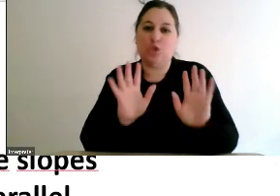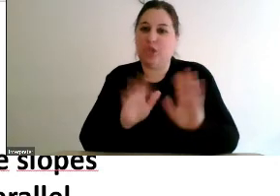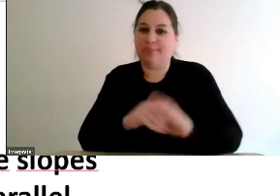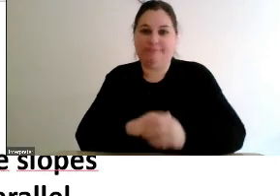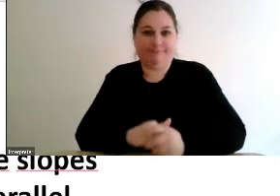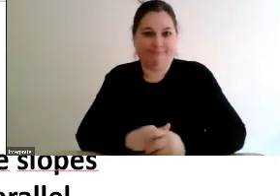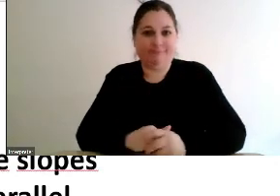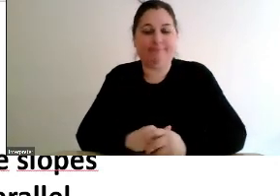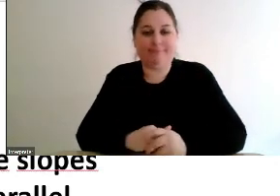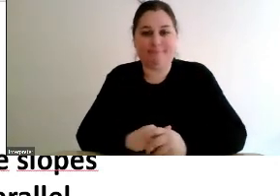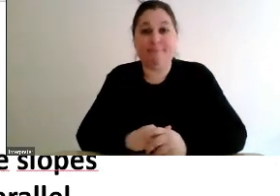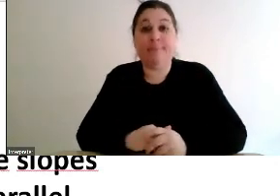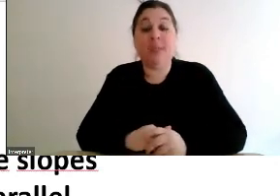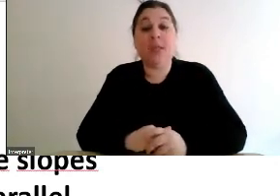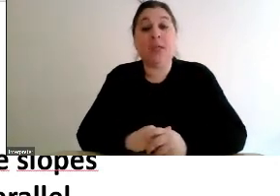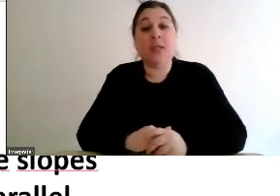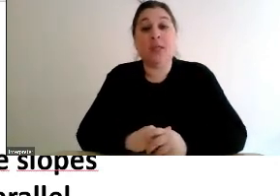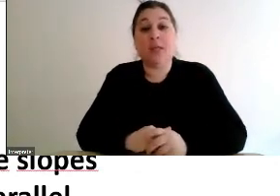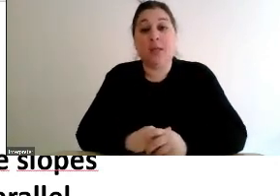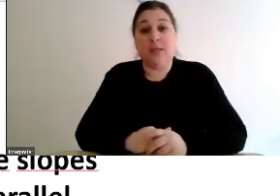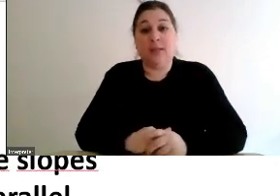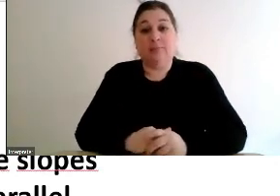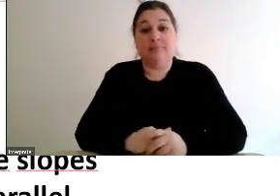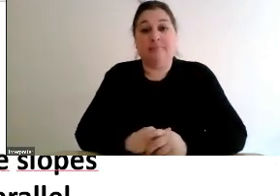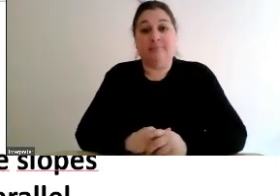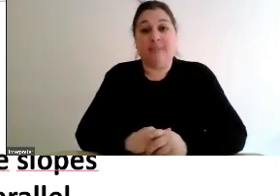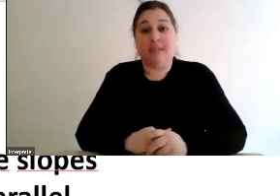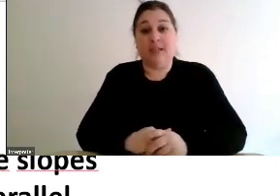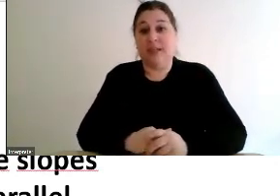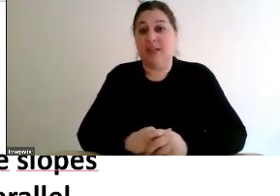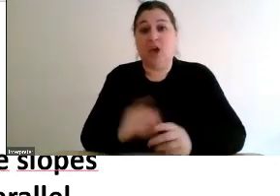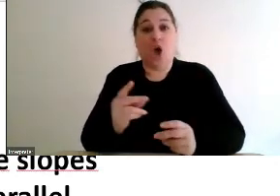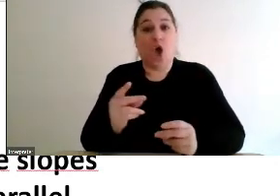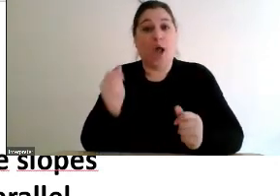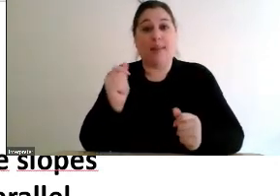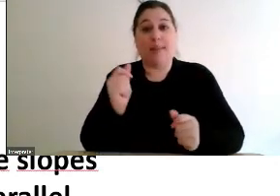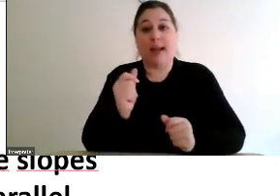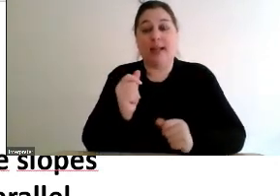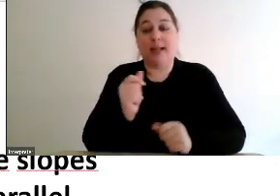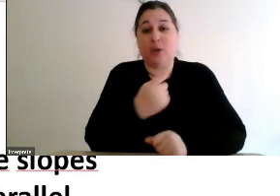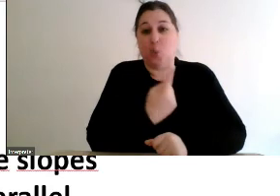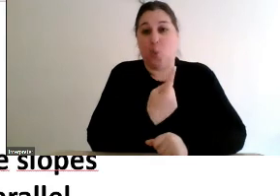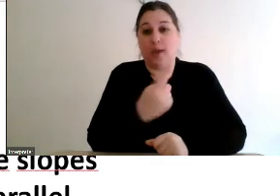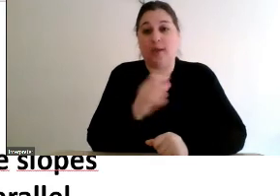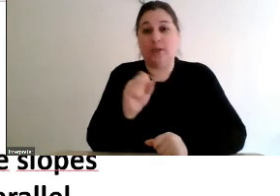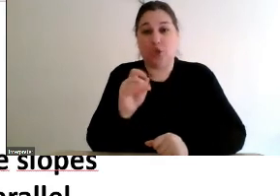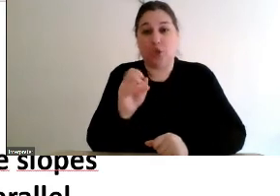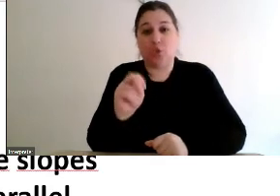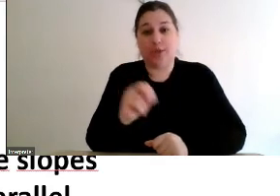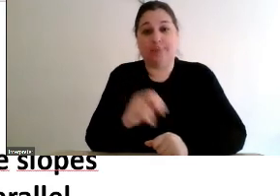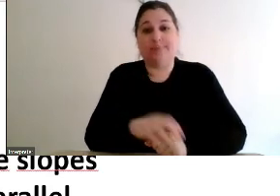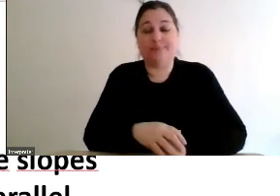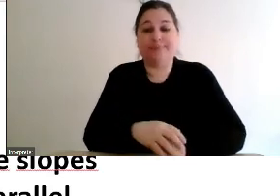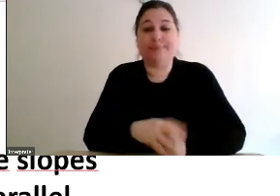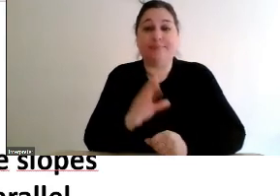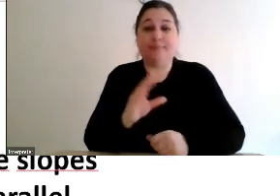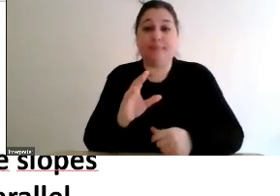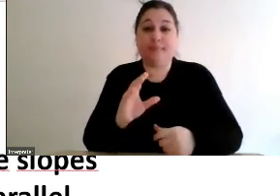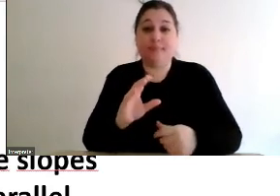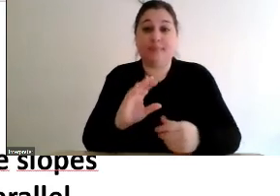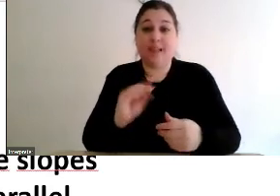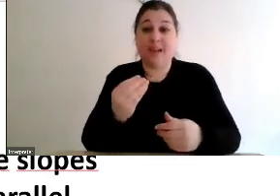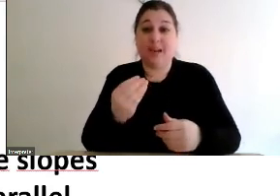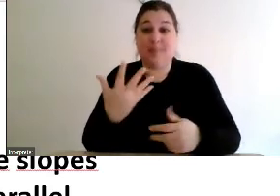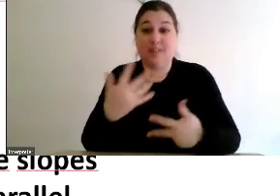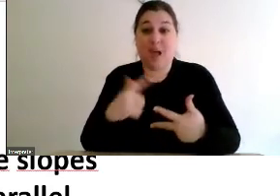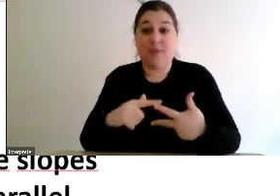So different slopes. They're not the same slopes. So automatically one solution. Number 5. Do they have the